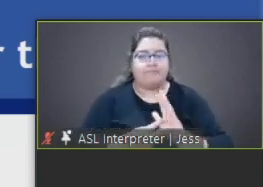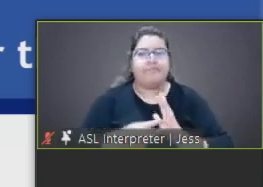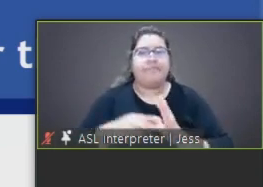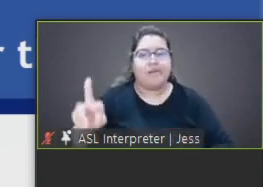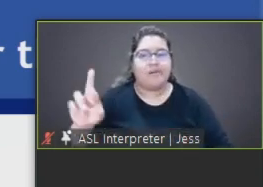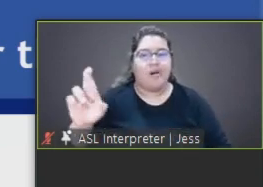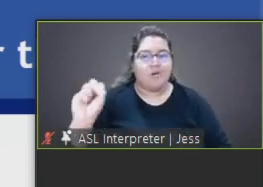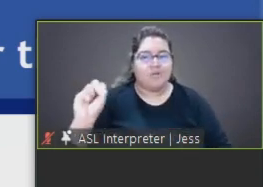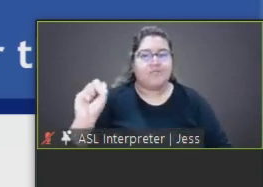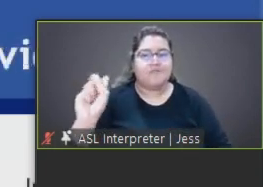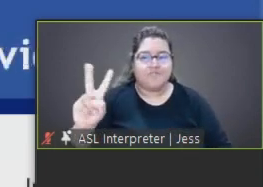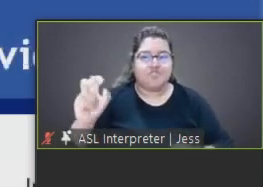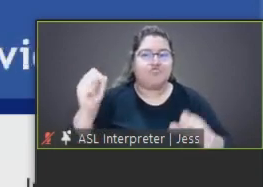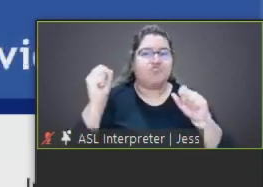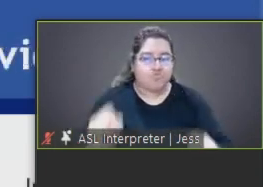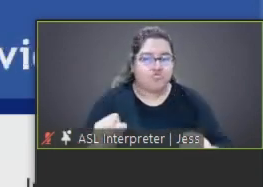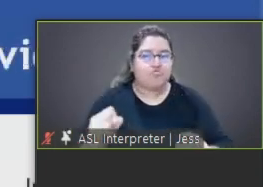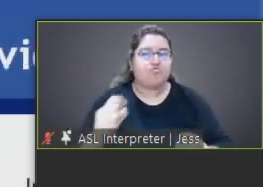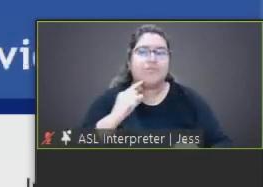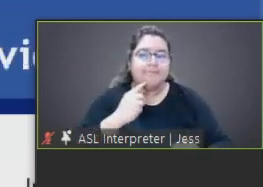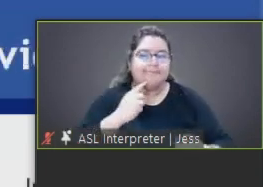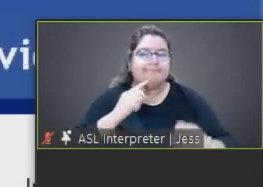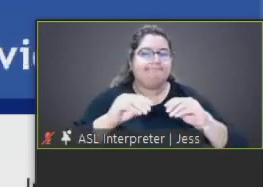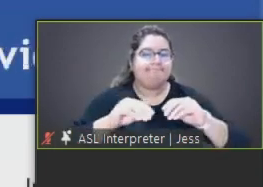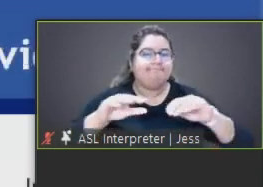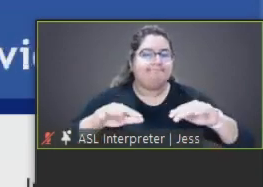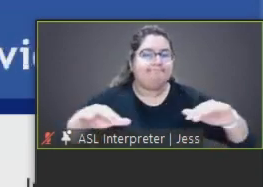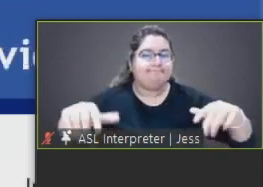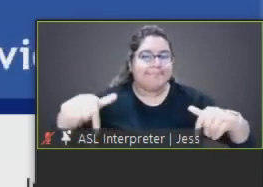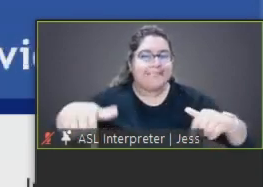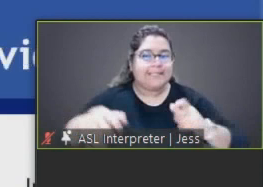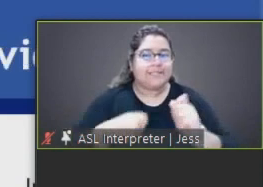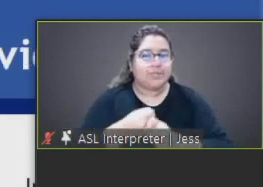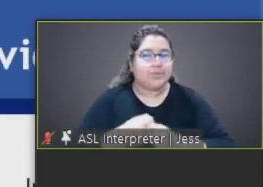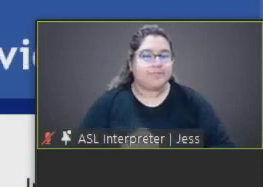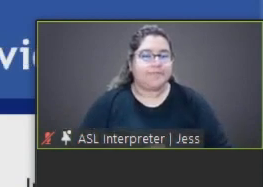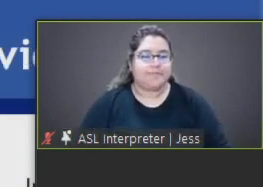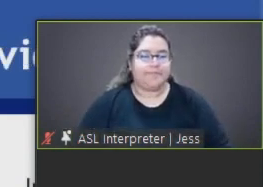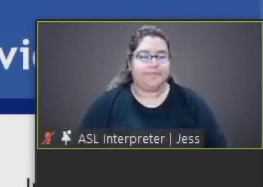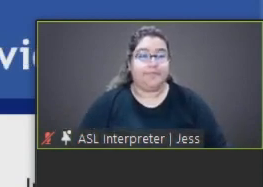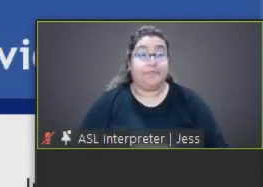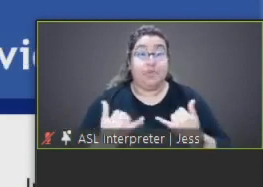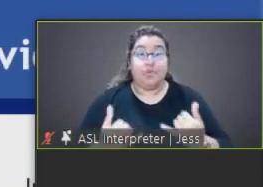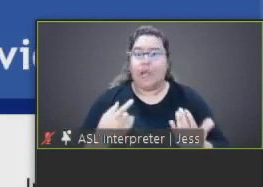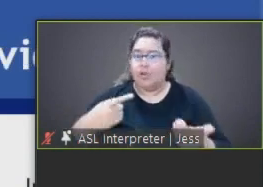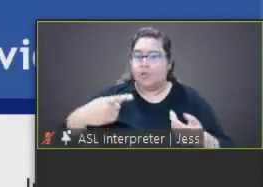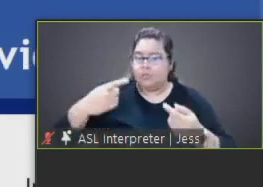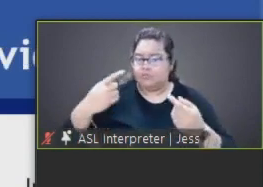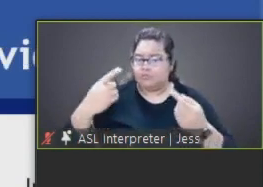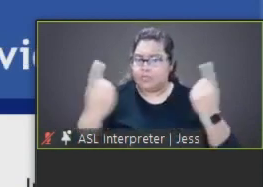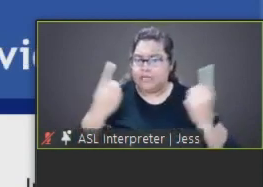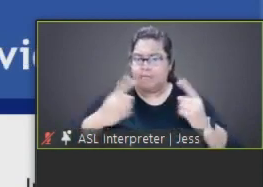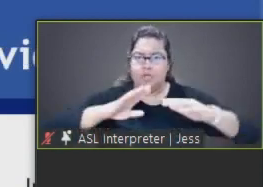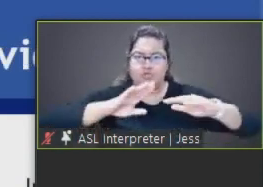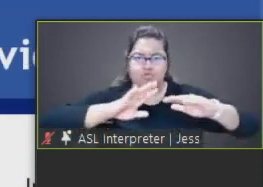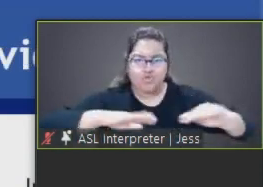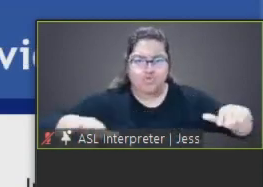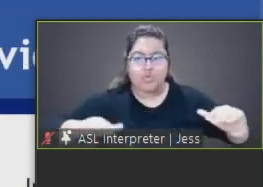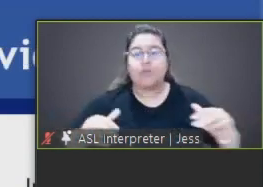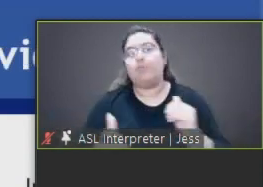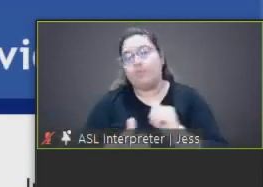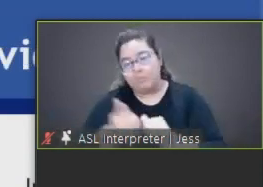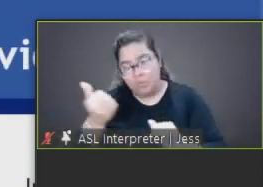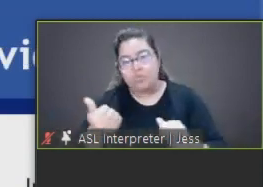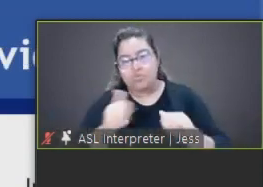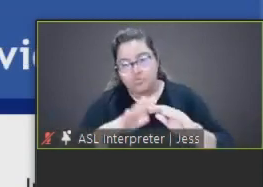currently. Next slide, please. So turning specifically to our pediatric population, where we know the majority of those hospitalizations are